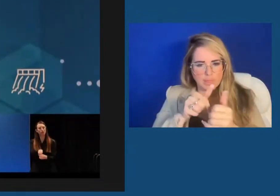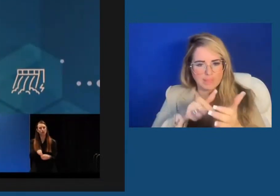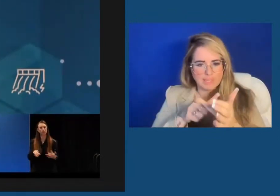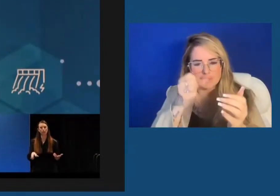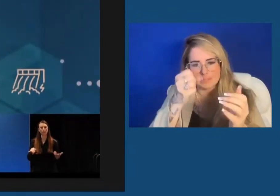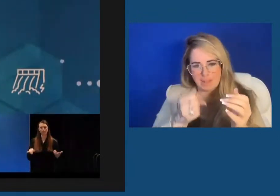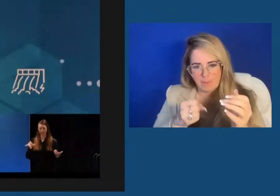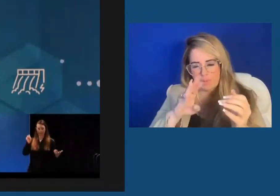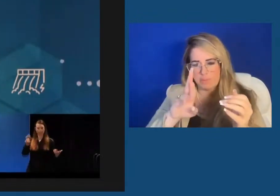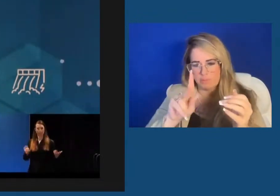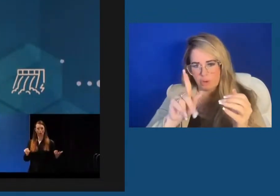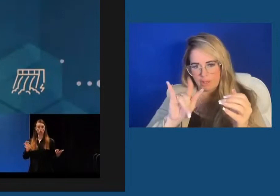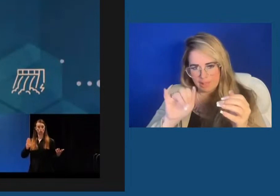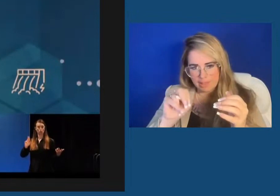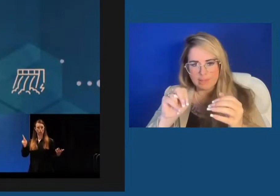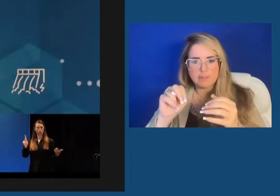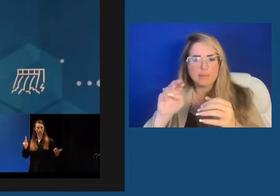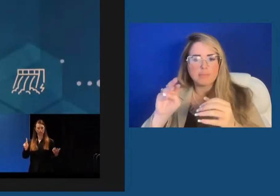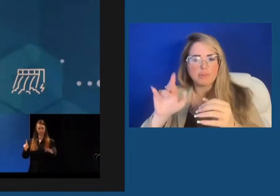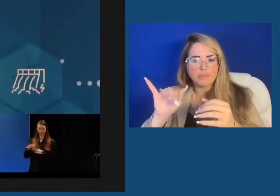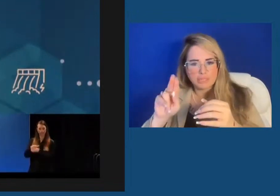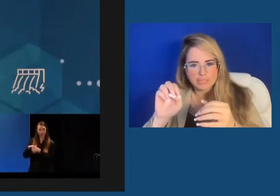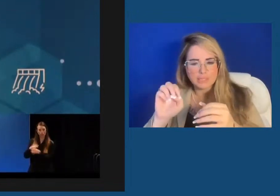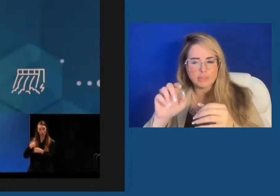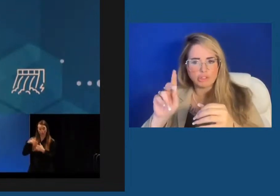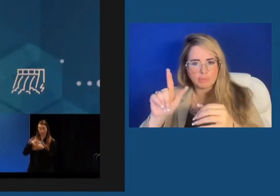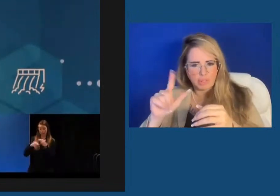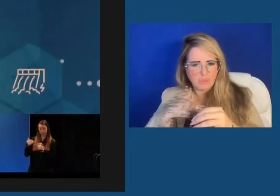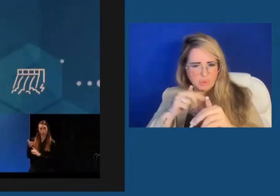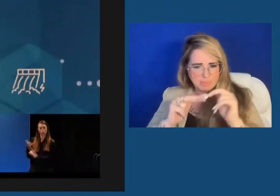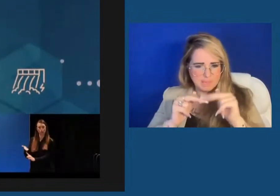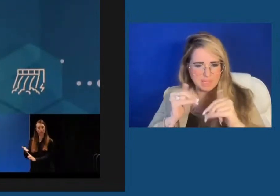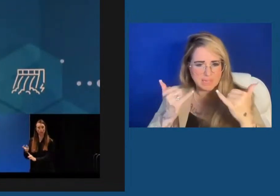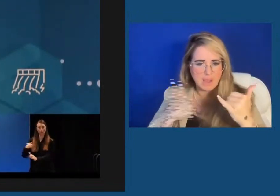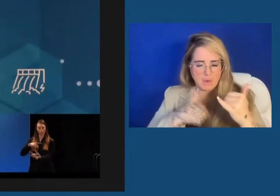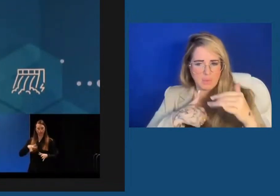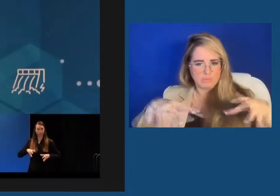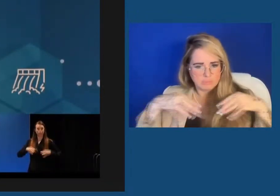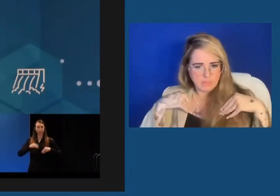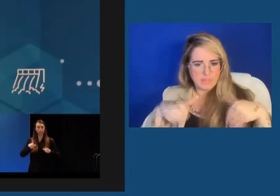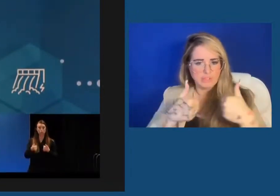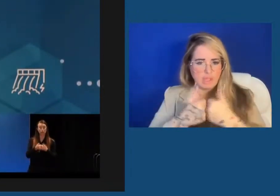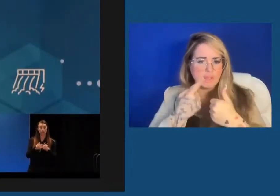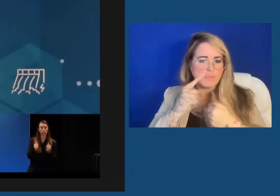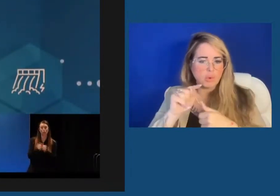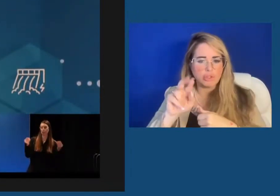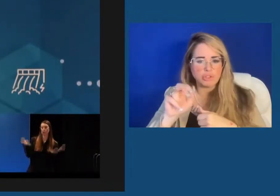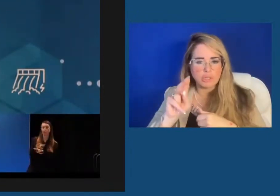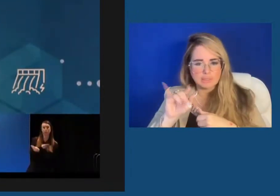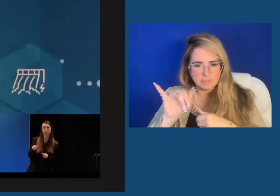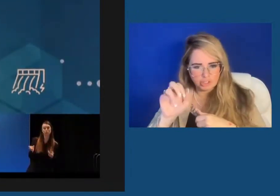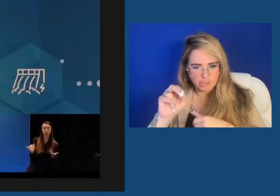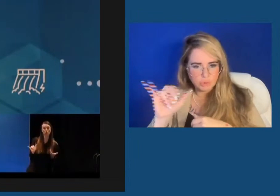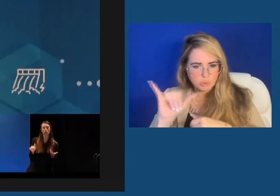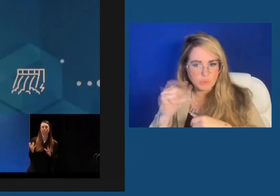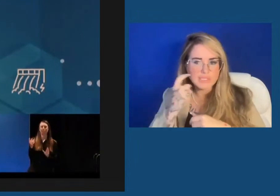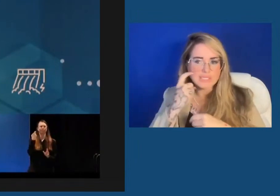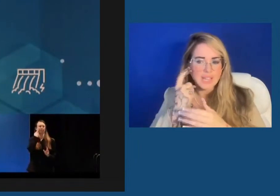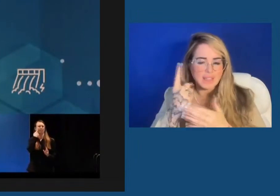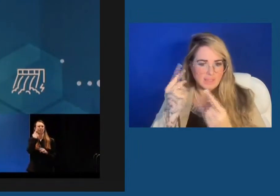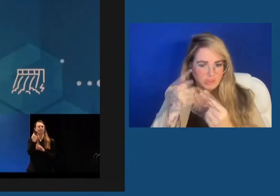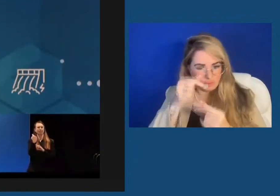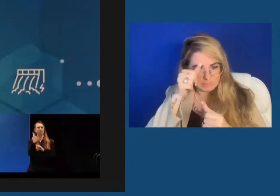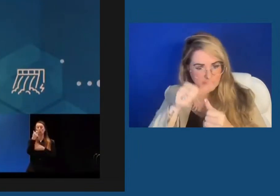Marine Terminal. We're building them right there. And we're taking on the transmission challenges too. Just last year, anybody remember